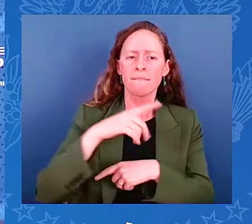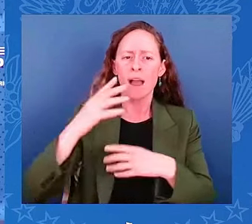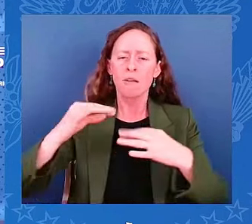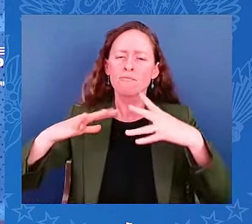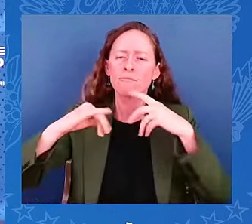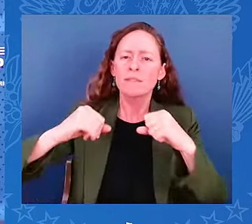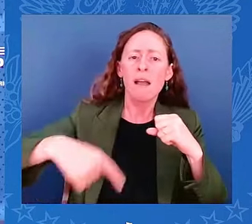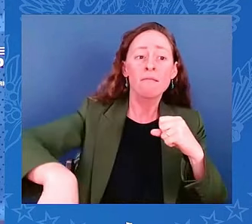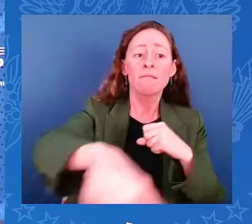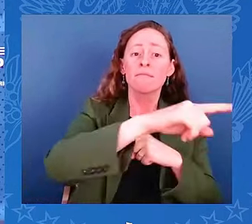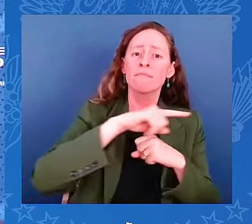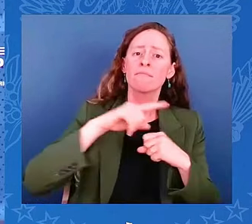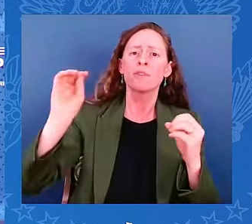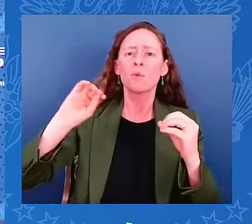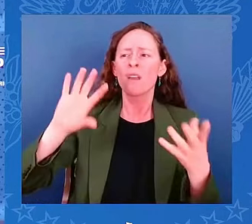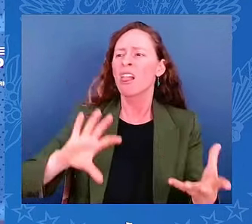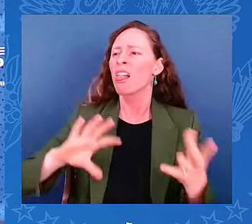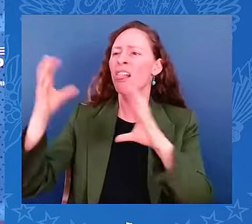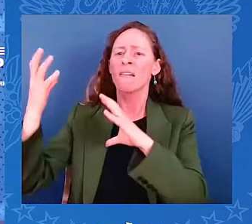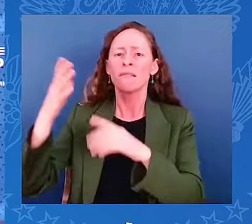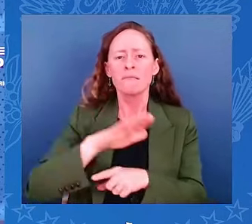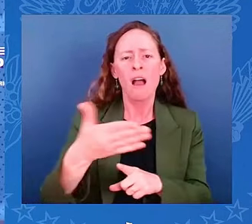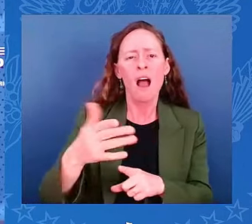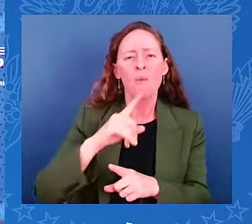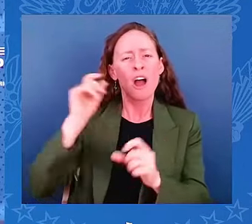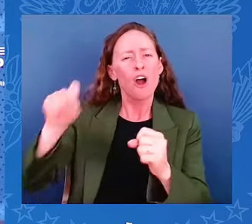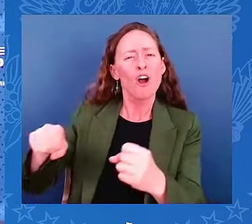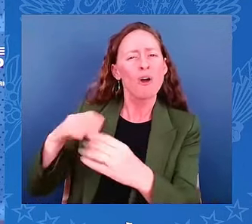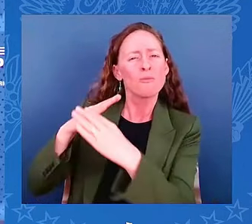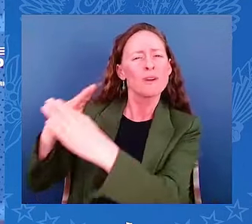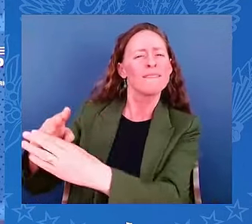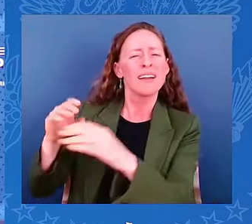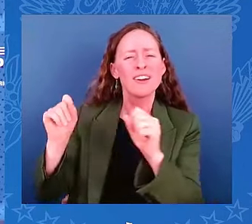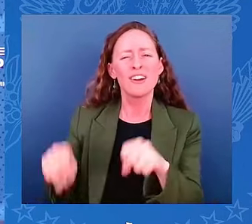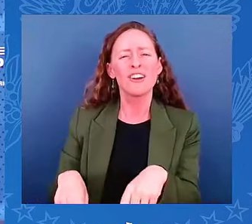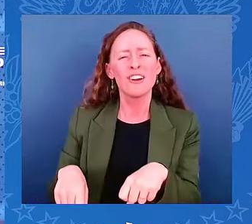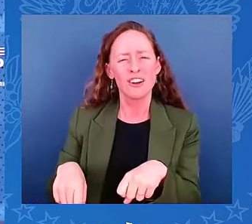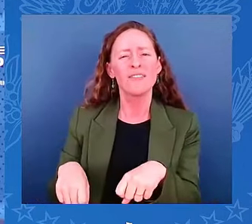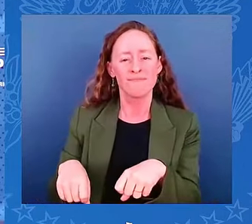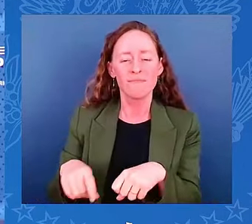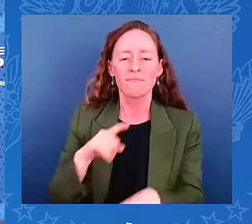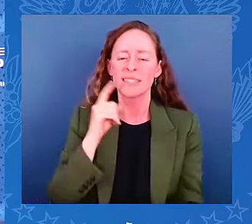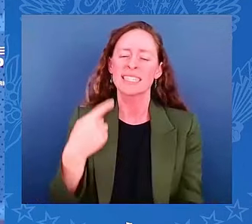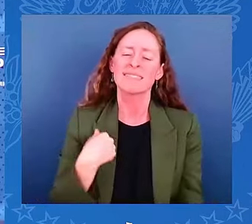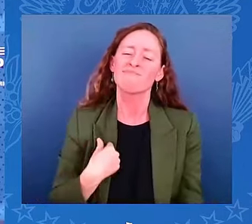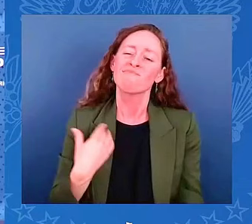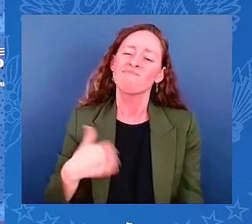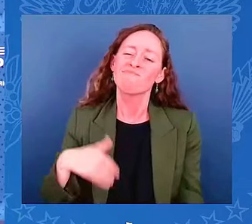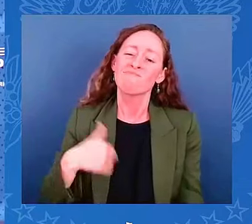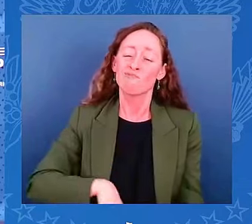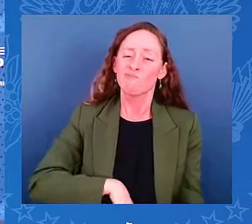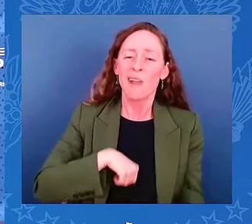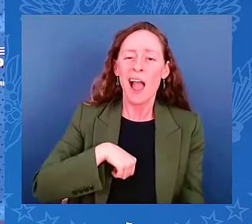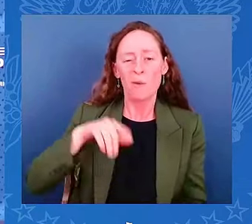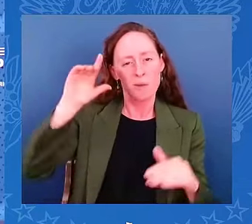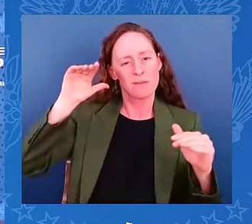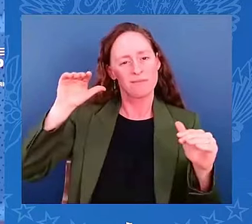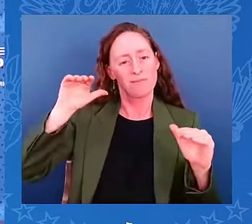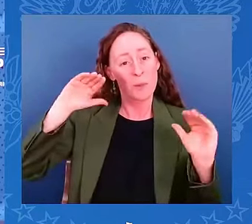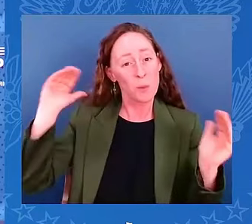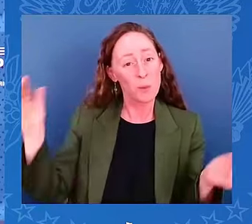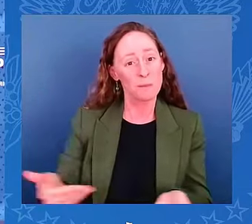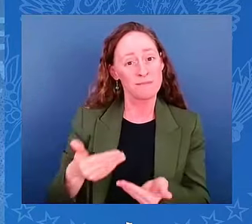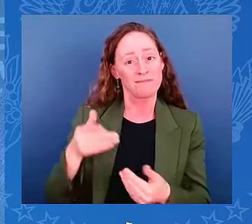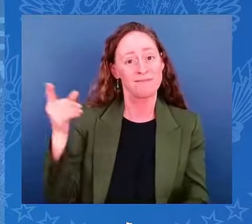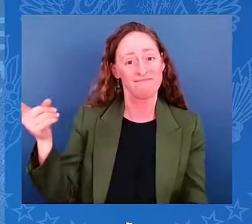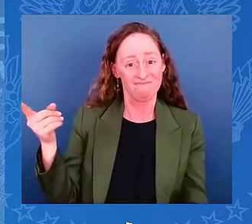proud to stand with him, and it's now my greatest honor to introduce him. Ladies and gentlemen, the President of